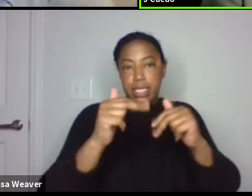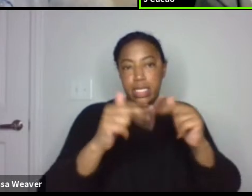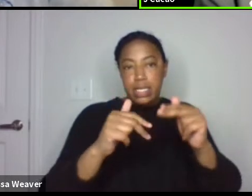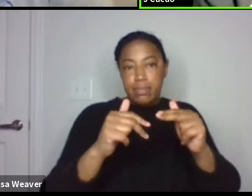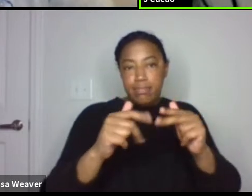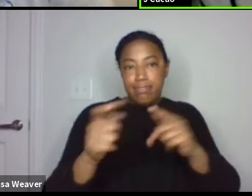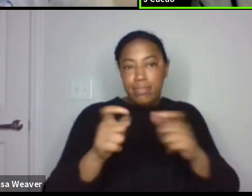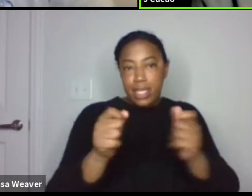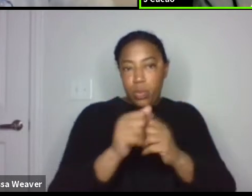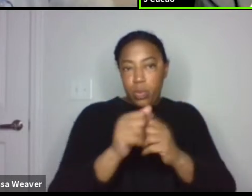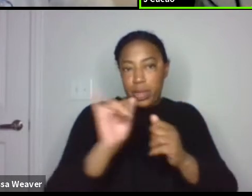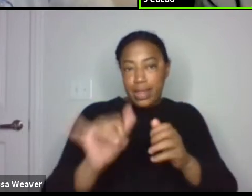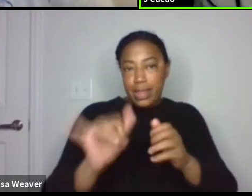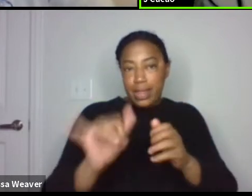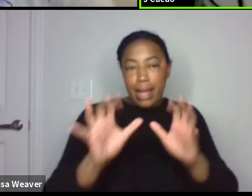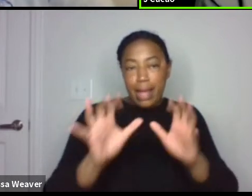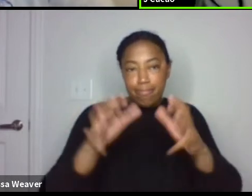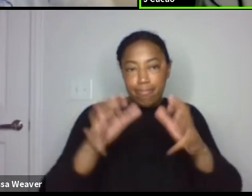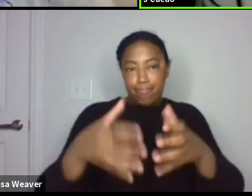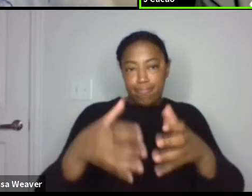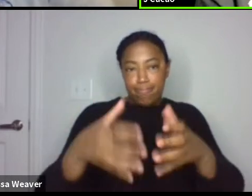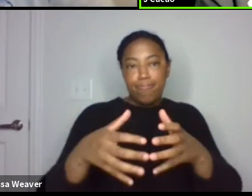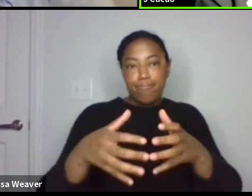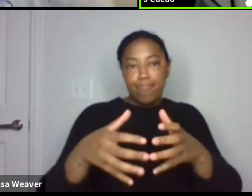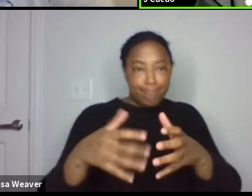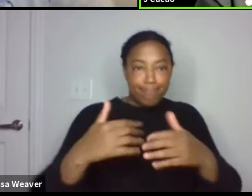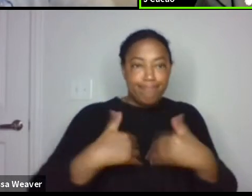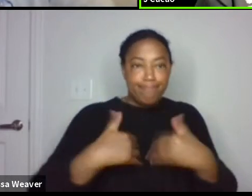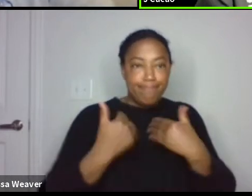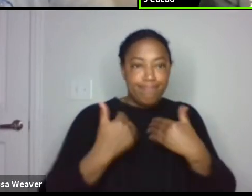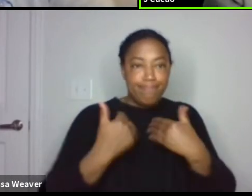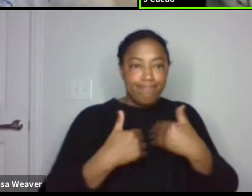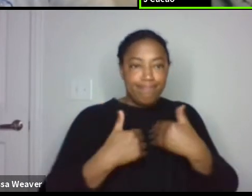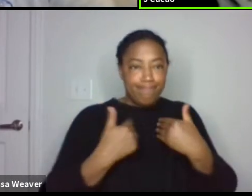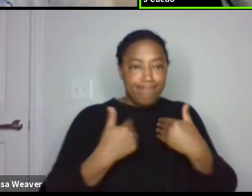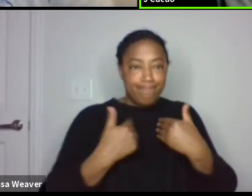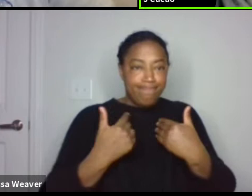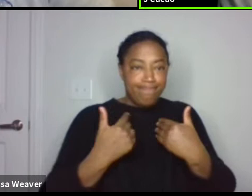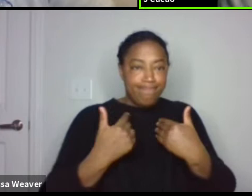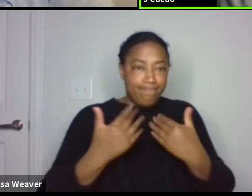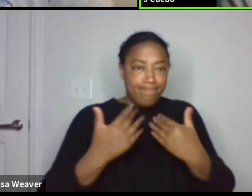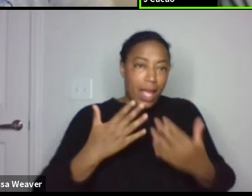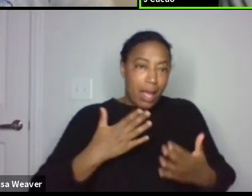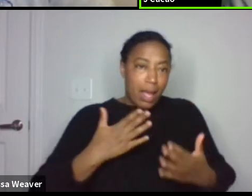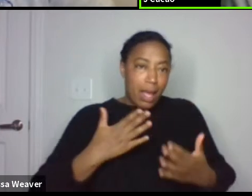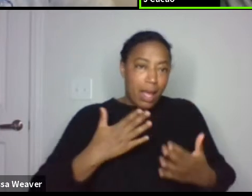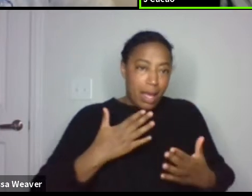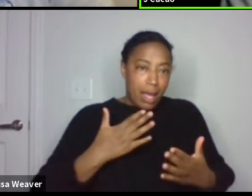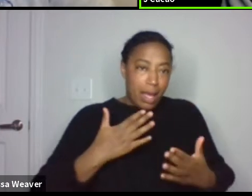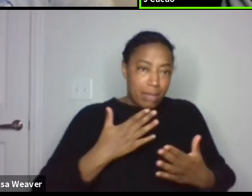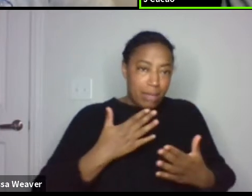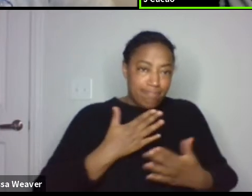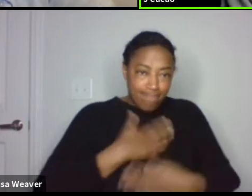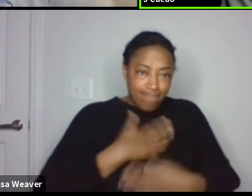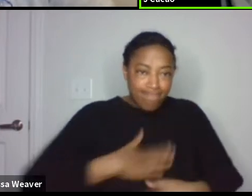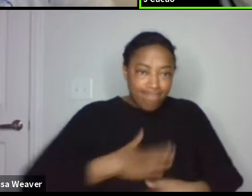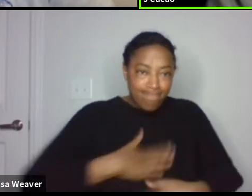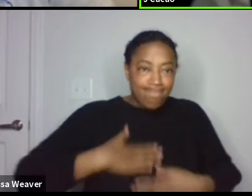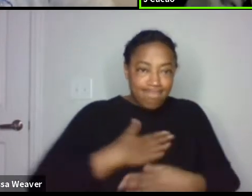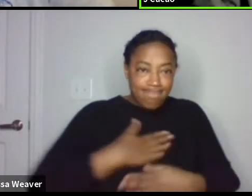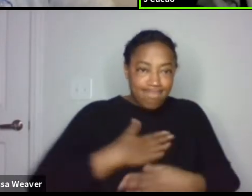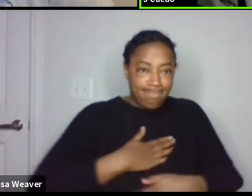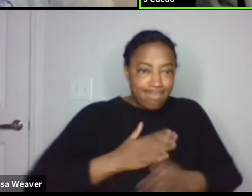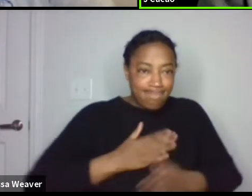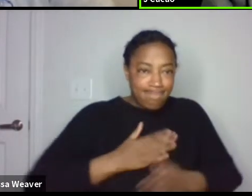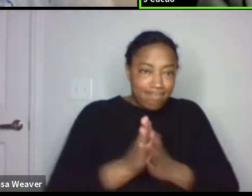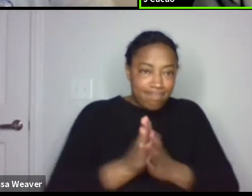of youth. Pretty passionate about working with that population. My background is in social work. I have a master's in social work, so I've always had an